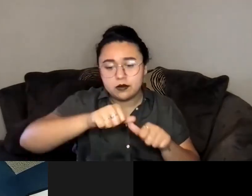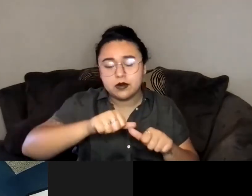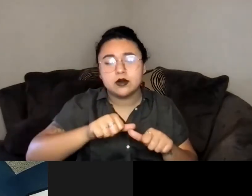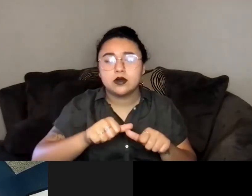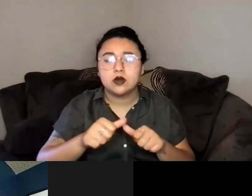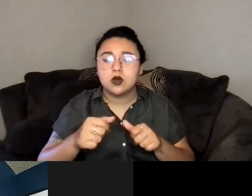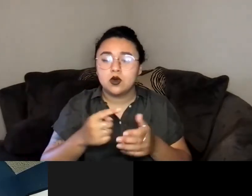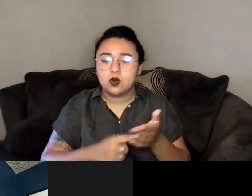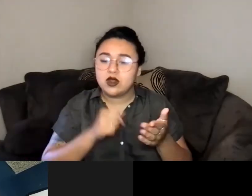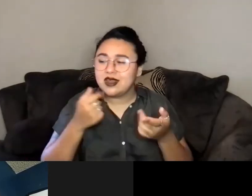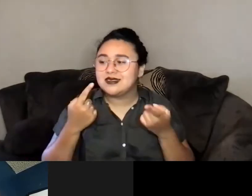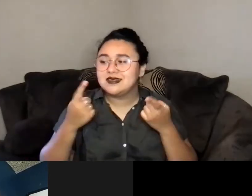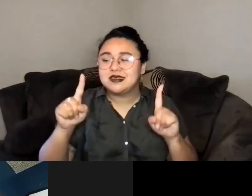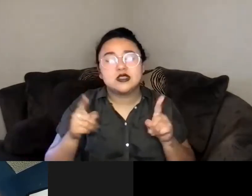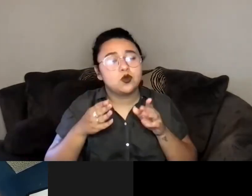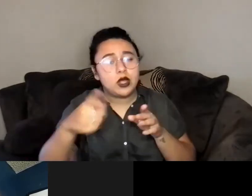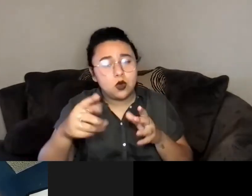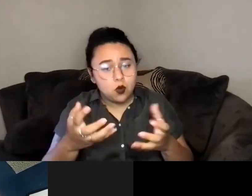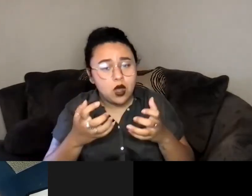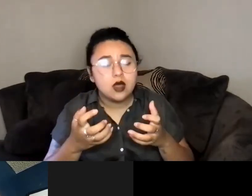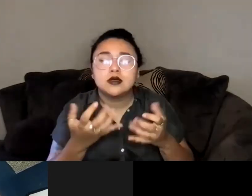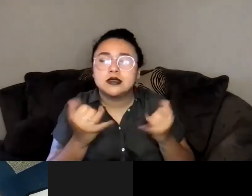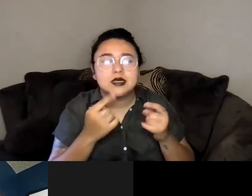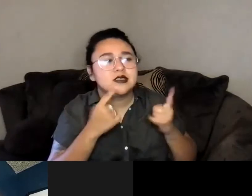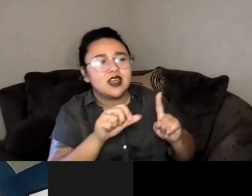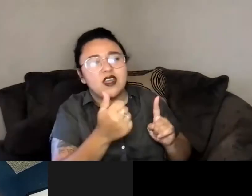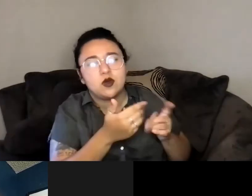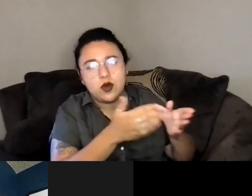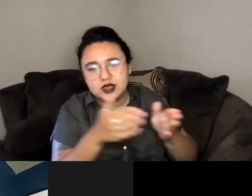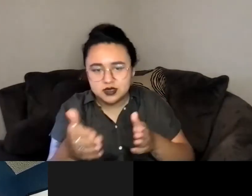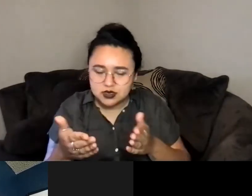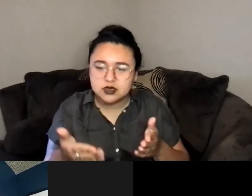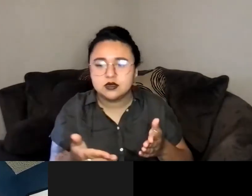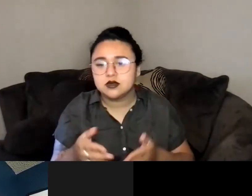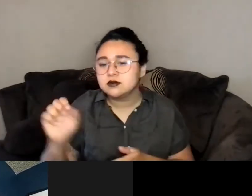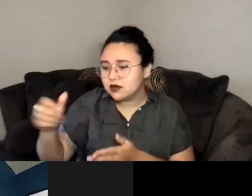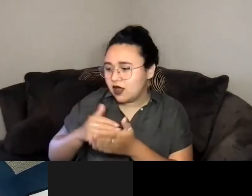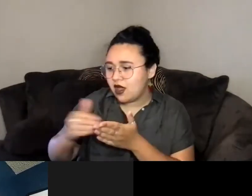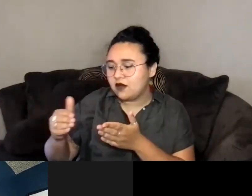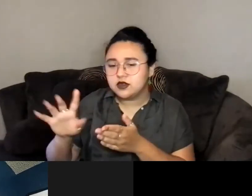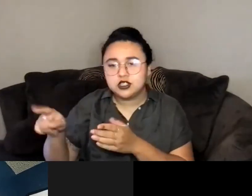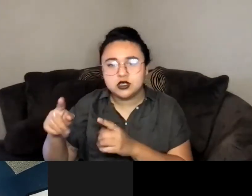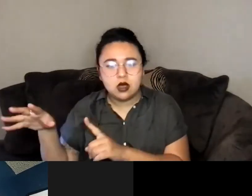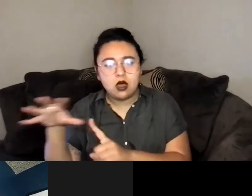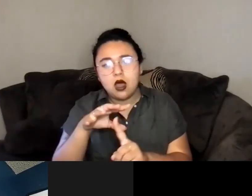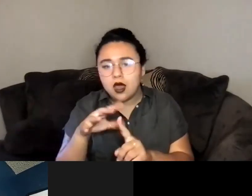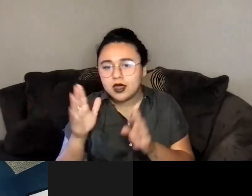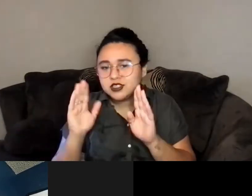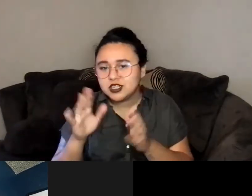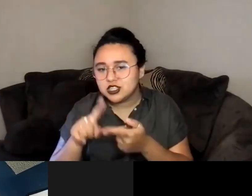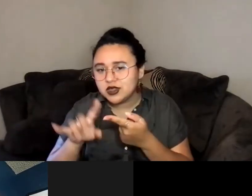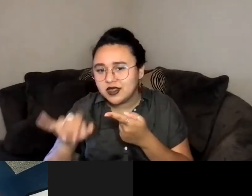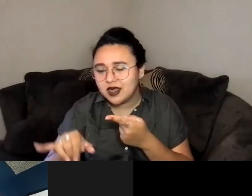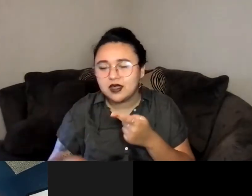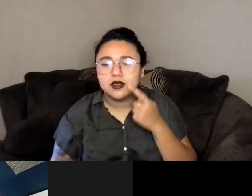that don't sort of succeed the way you want them to succeed in other ways. Even if it's often just bring attention to, like, a lot of you.